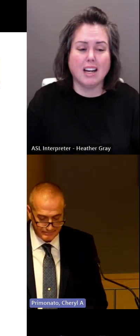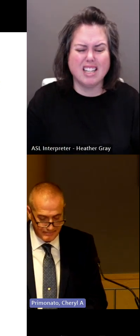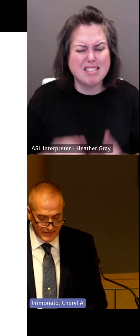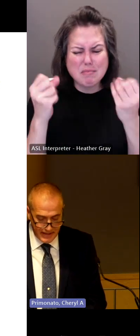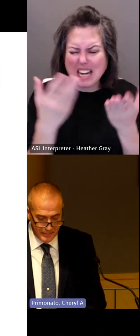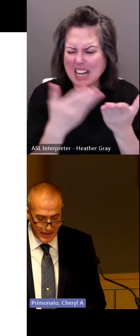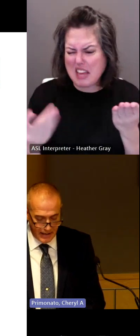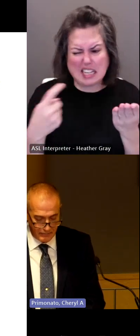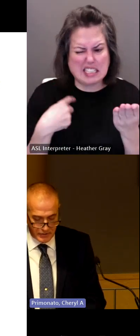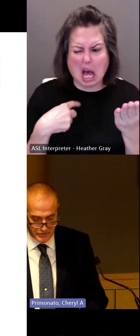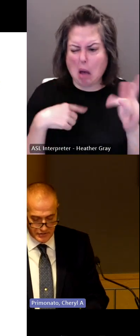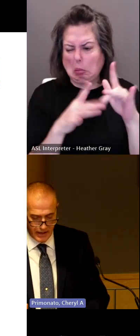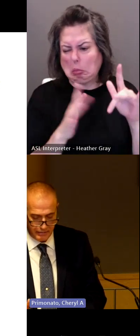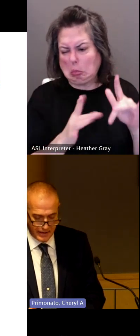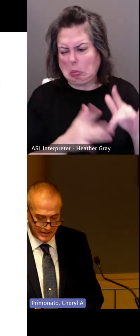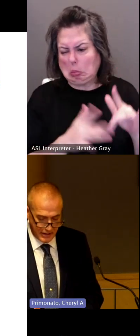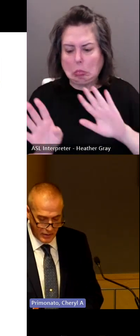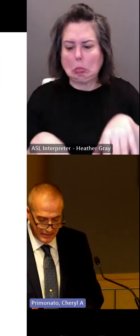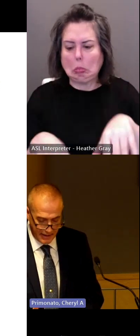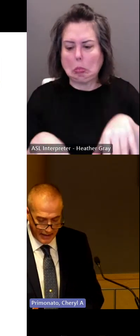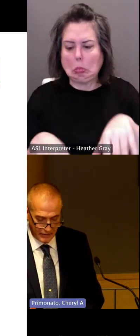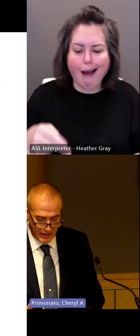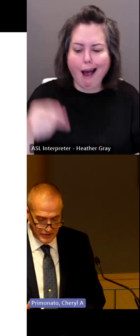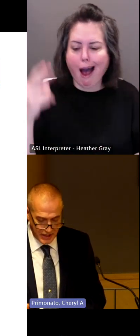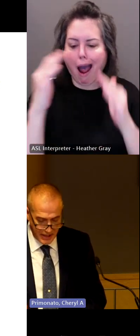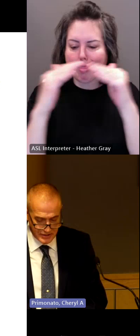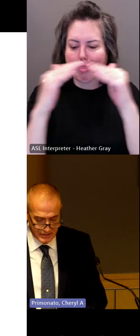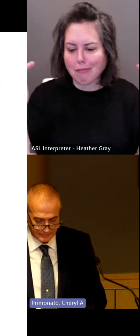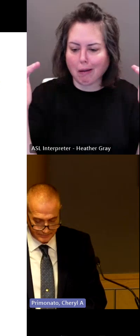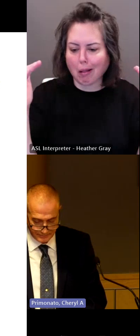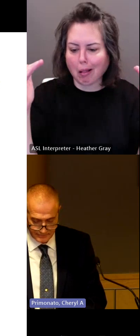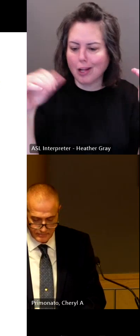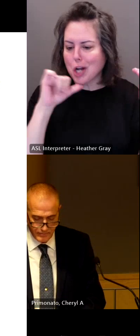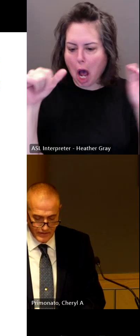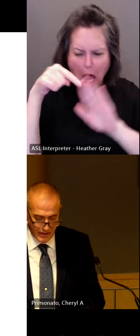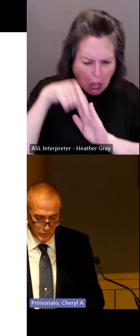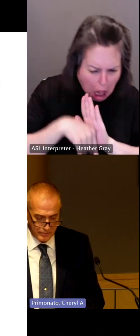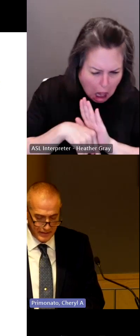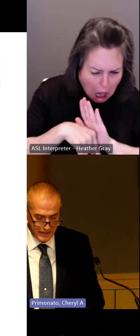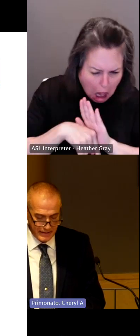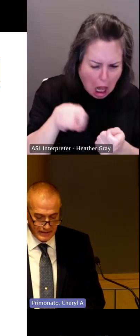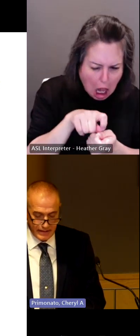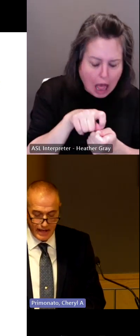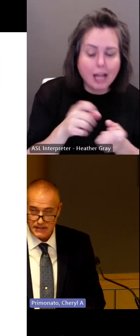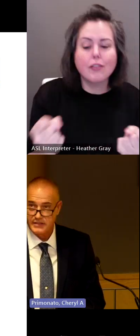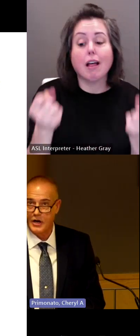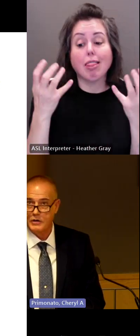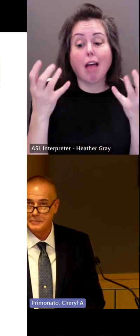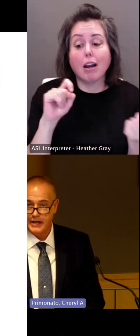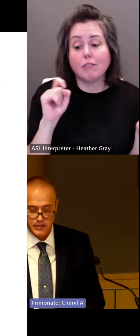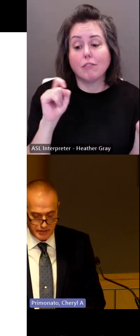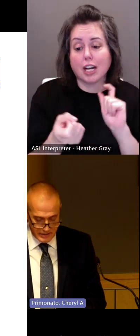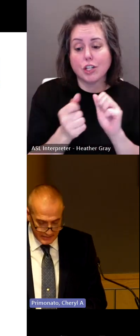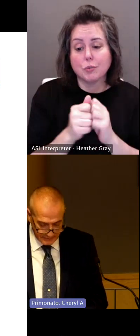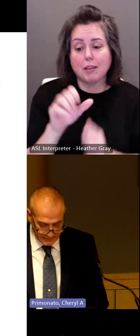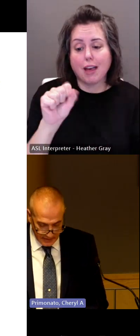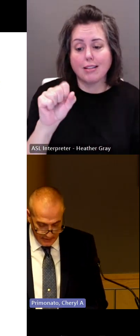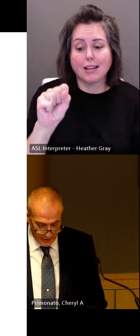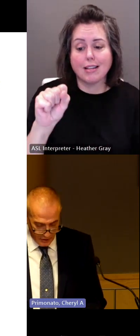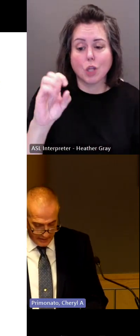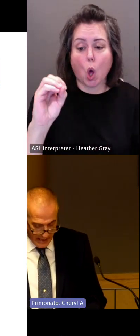to keep it high level. There's a lot of things that go into that, a lot of changes with the SSO